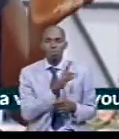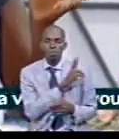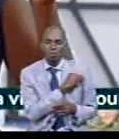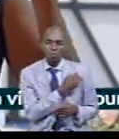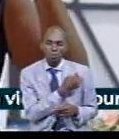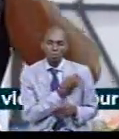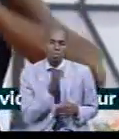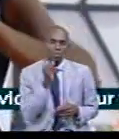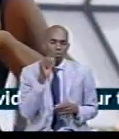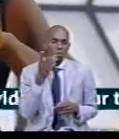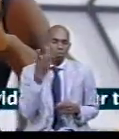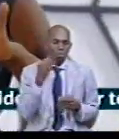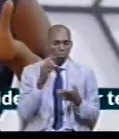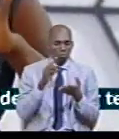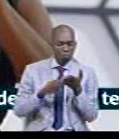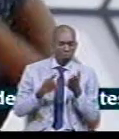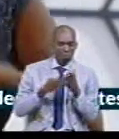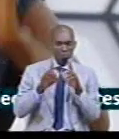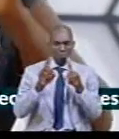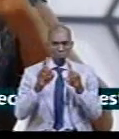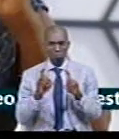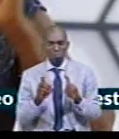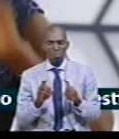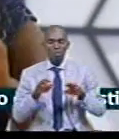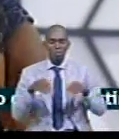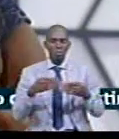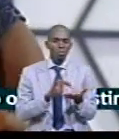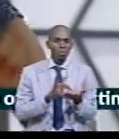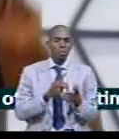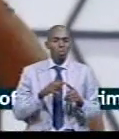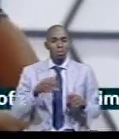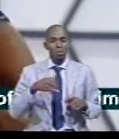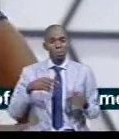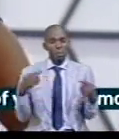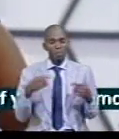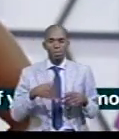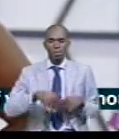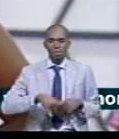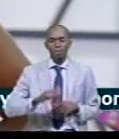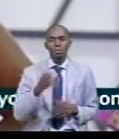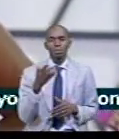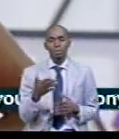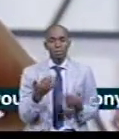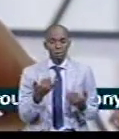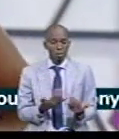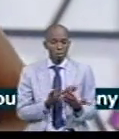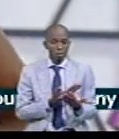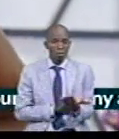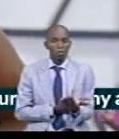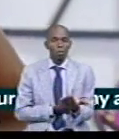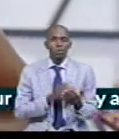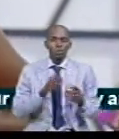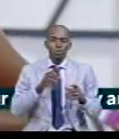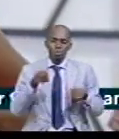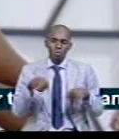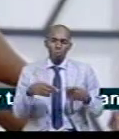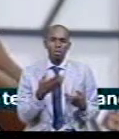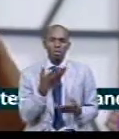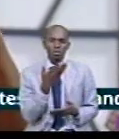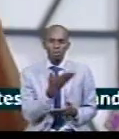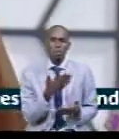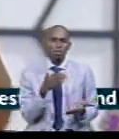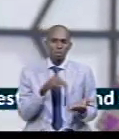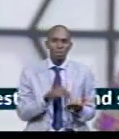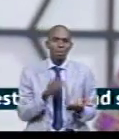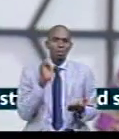examined, I was given medication, still the pain persists. So just this morning, I went there again. I was even asked